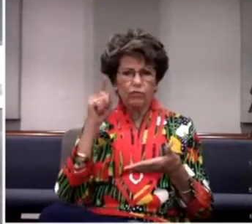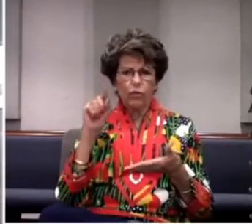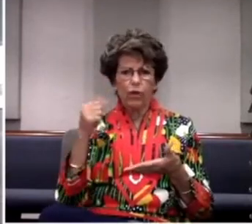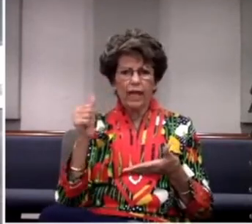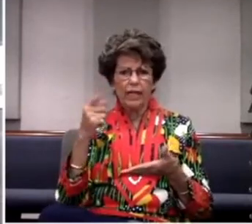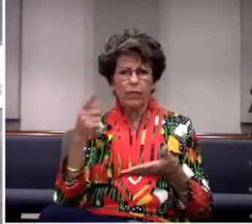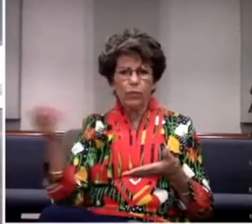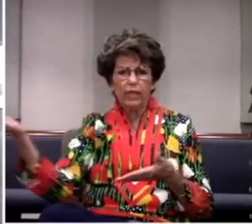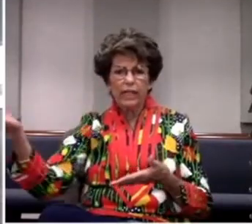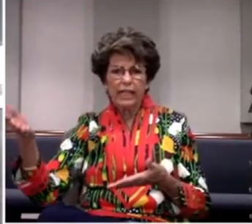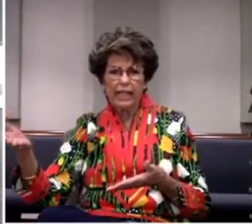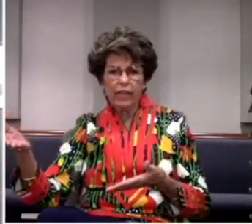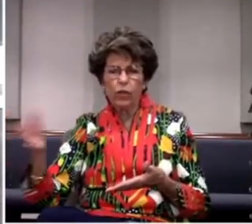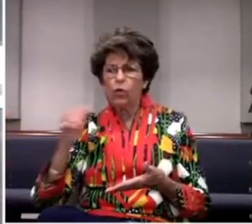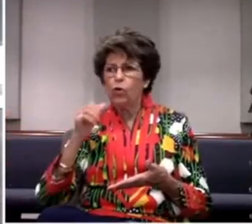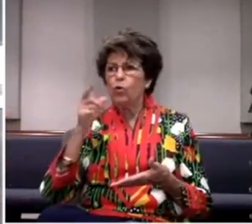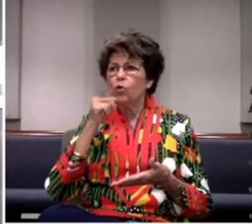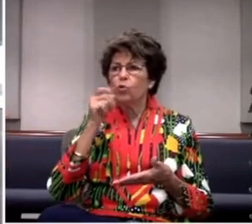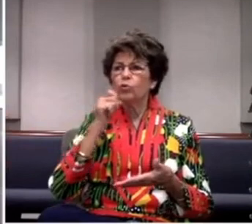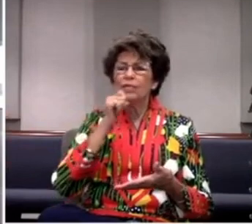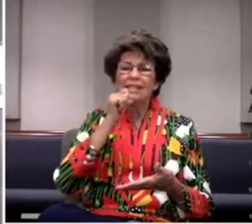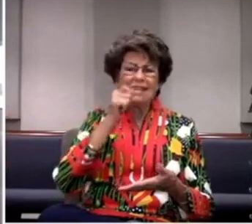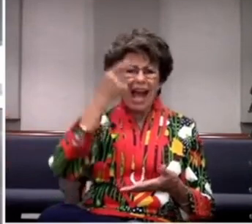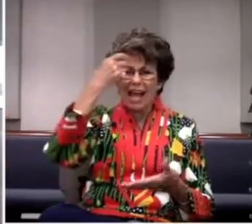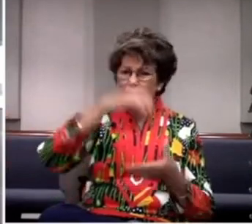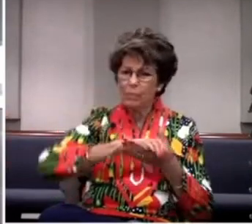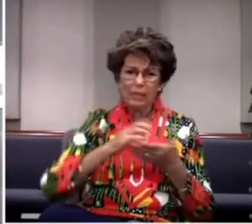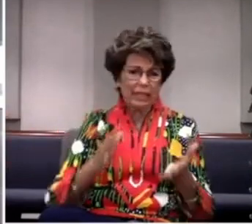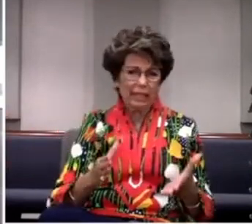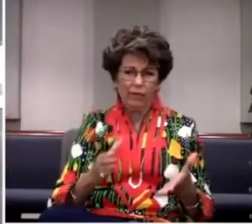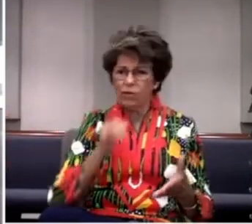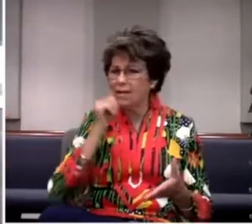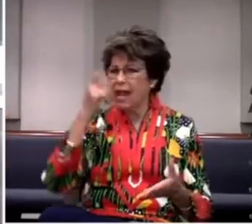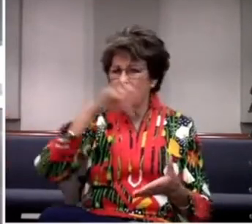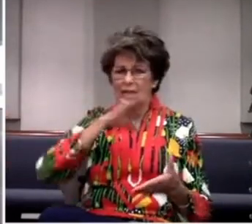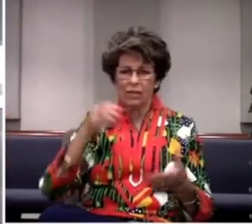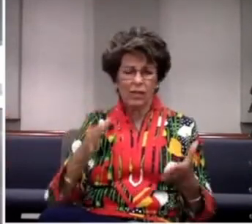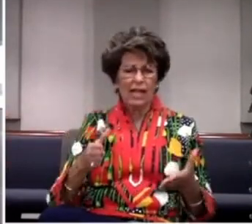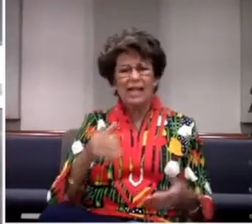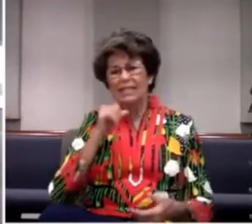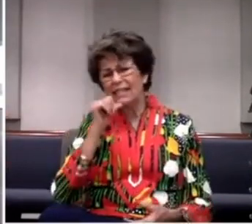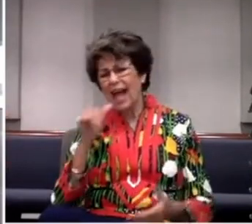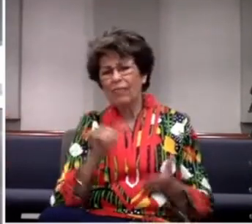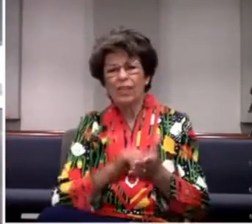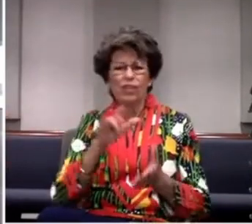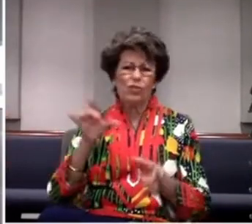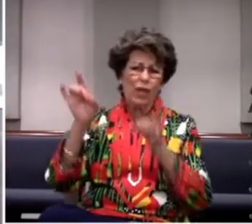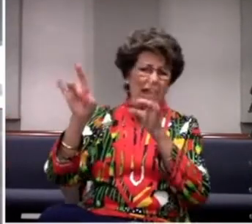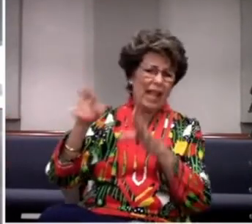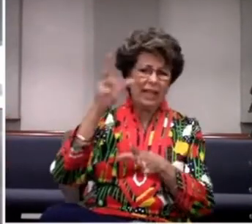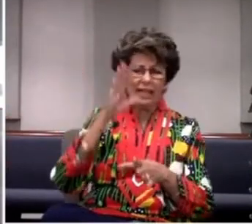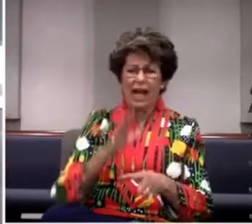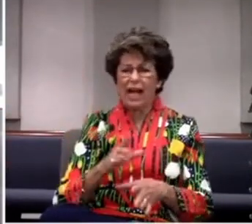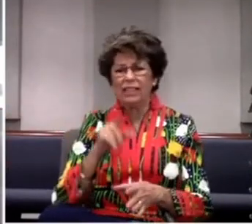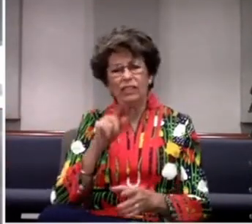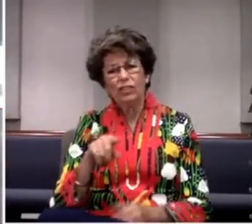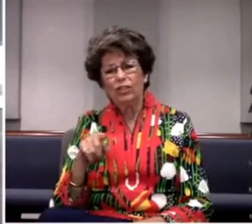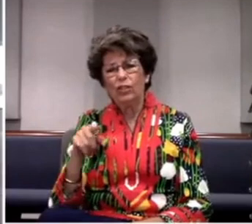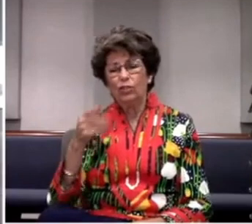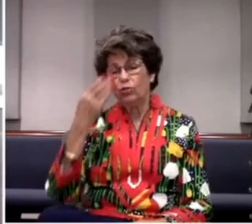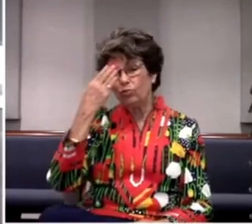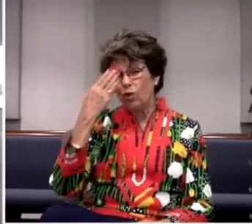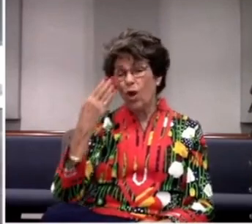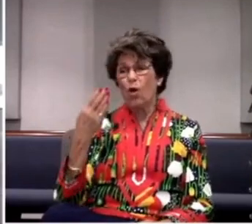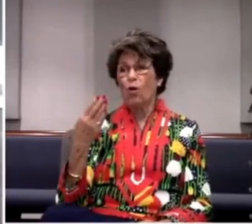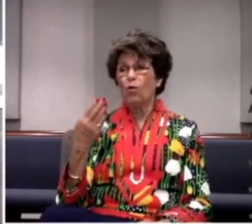Christian. You know you're not a believer. It's not that you hate God or that you're against God. You know that